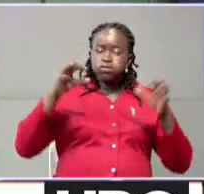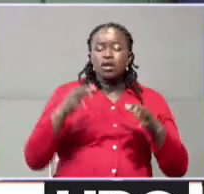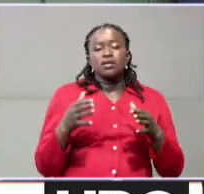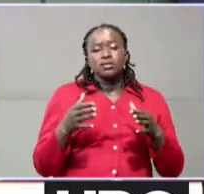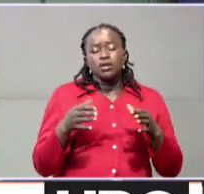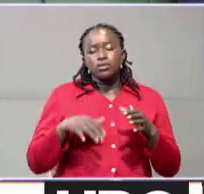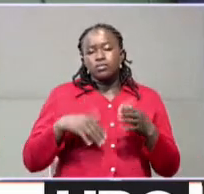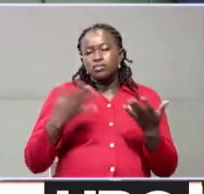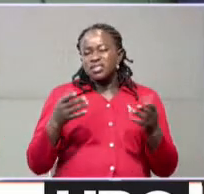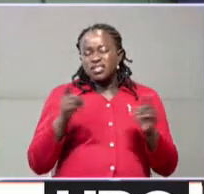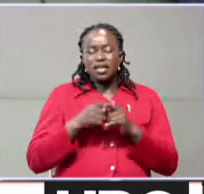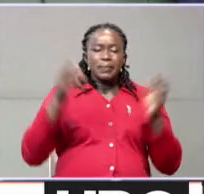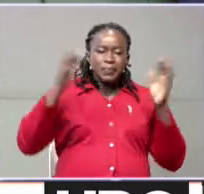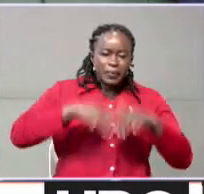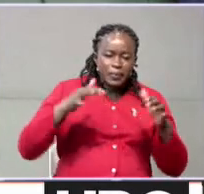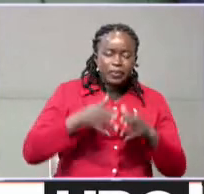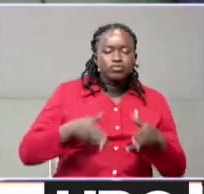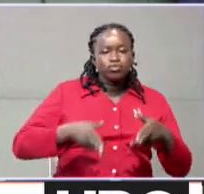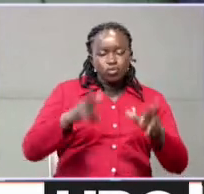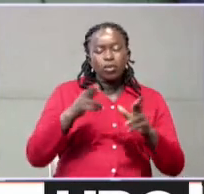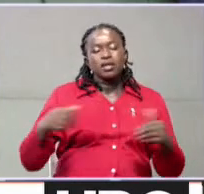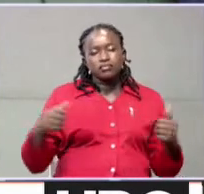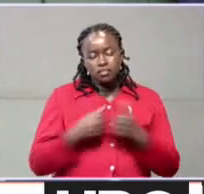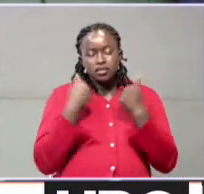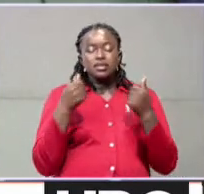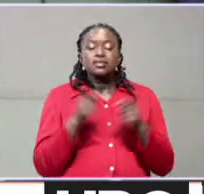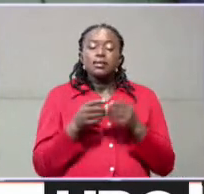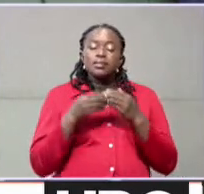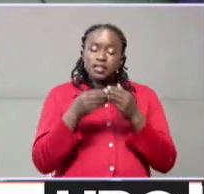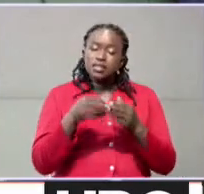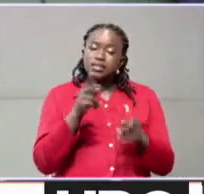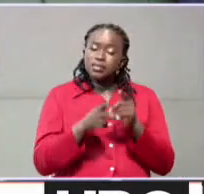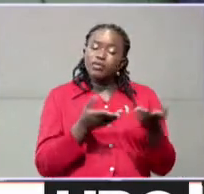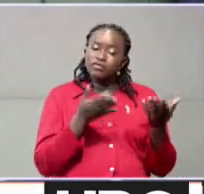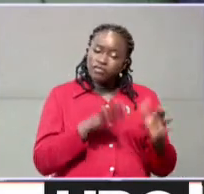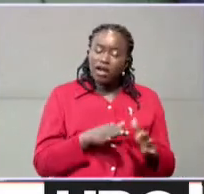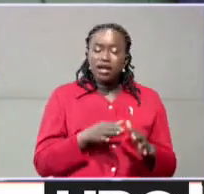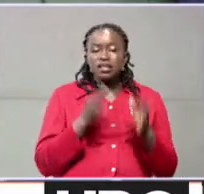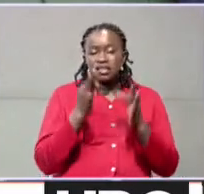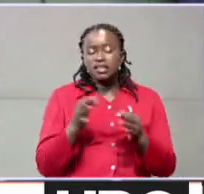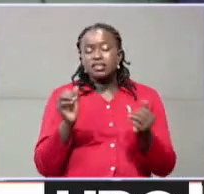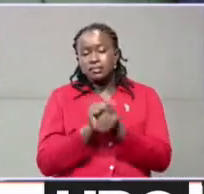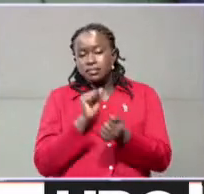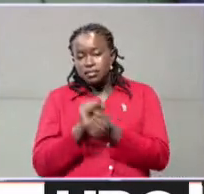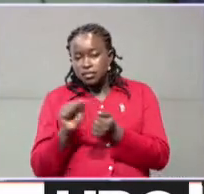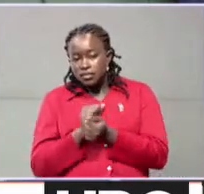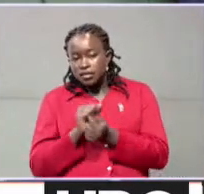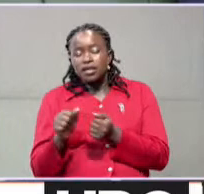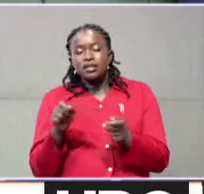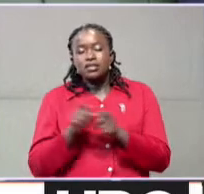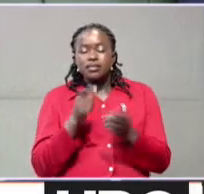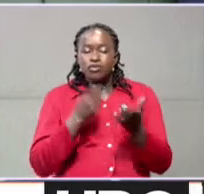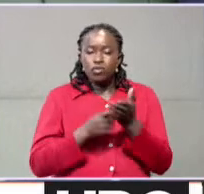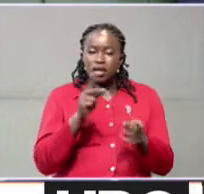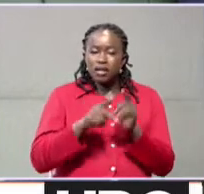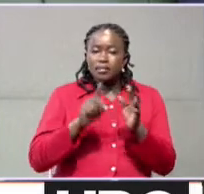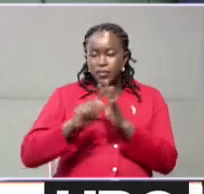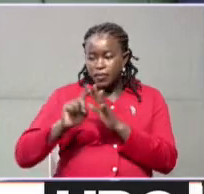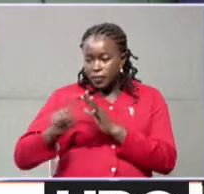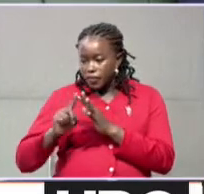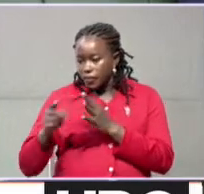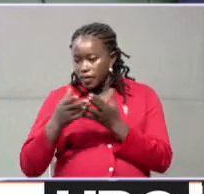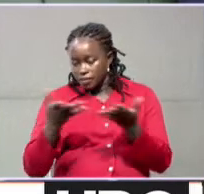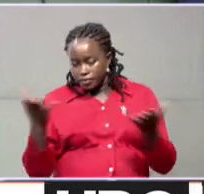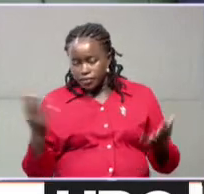accidents that have carbonated in two laws of life property and displacement of ugandan citizens